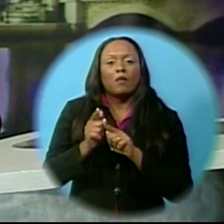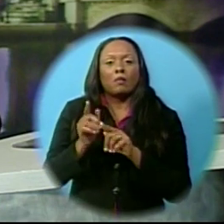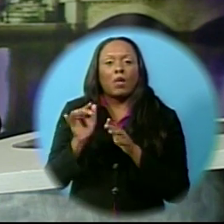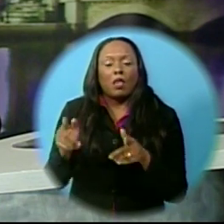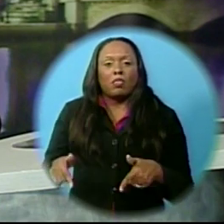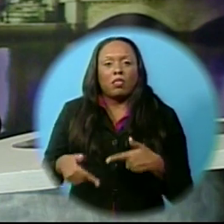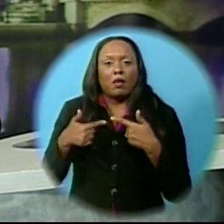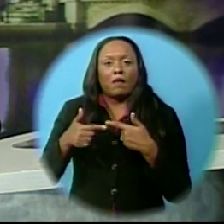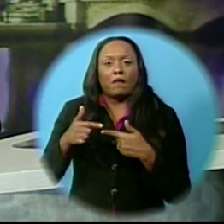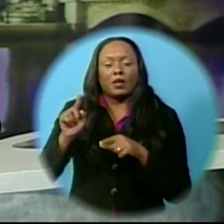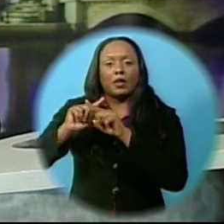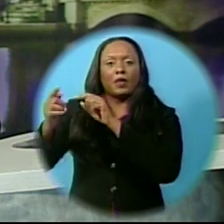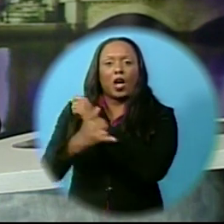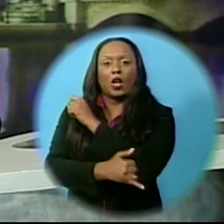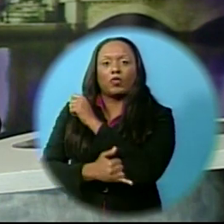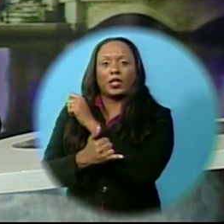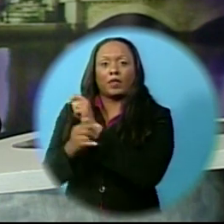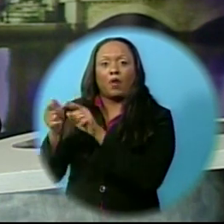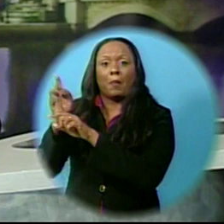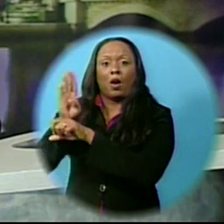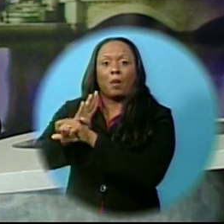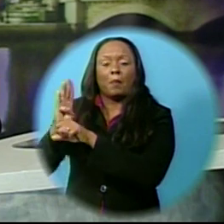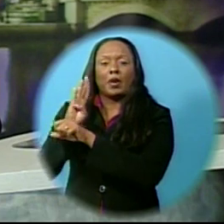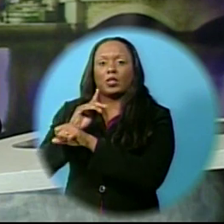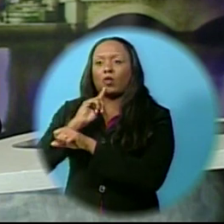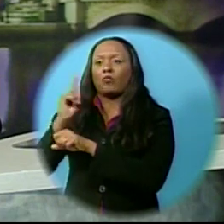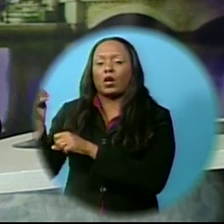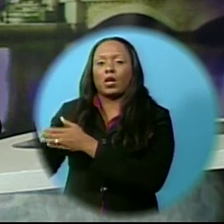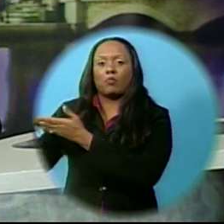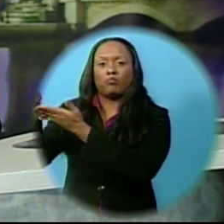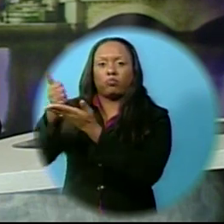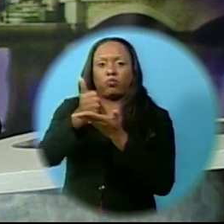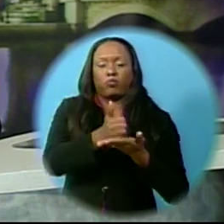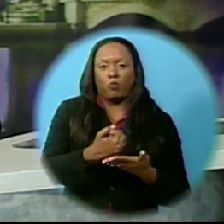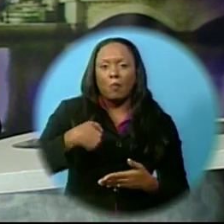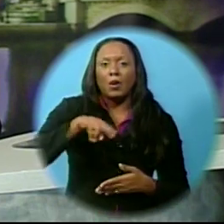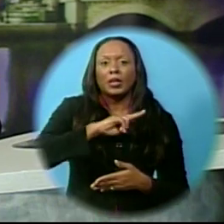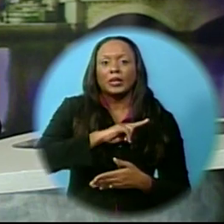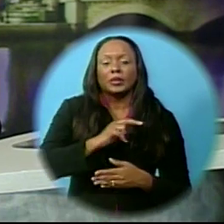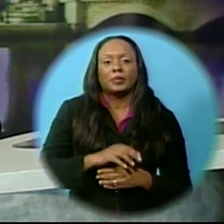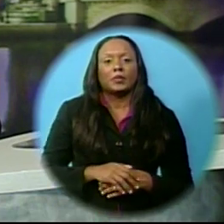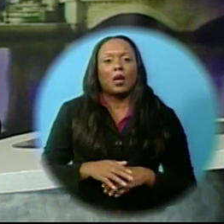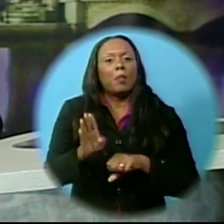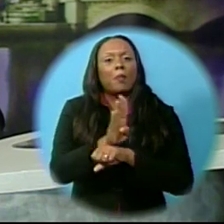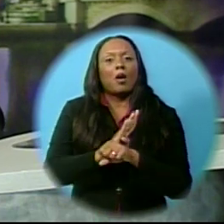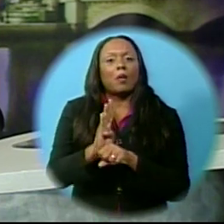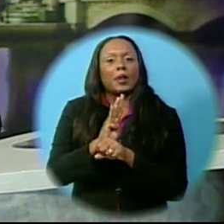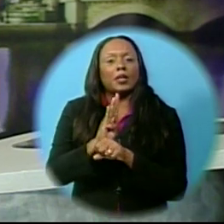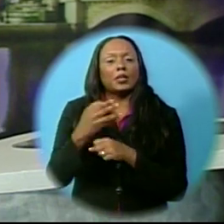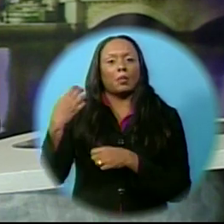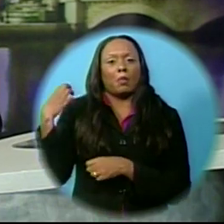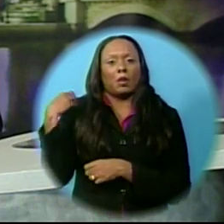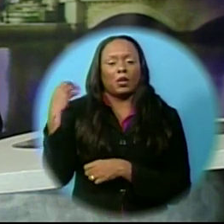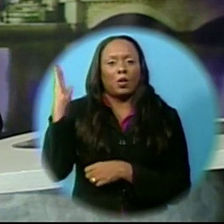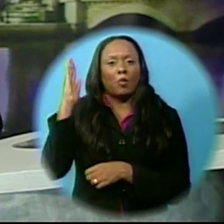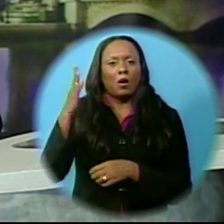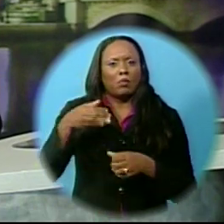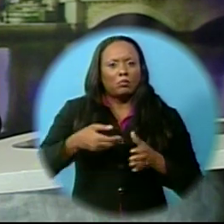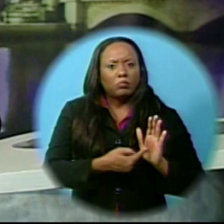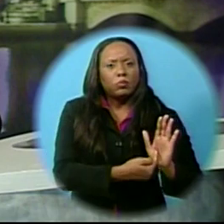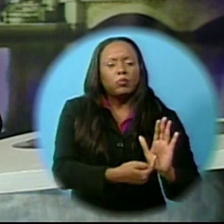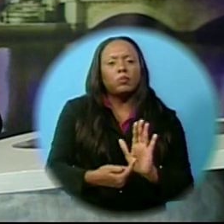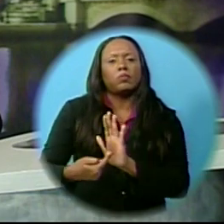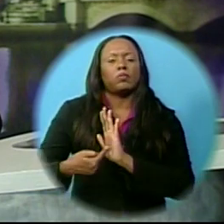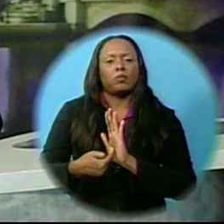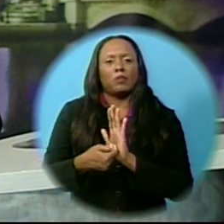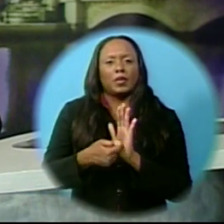contribute to the social and economic development of our country. Local entrepreneurs will also have an opportunity to display and promote their goods